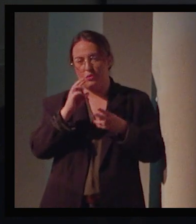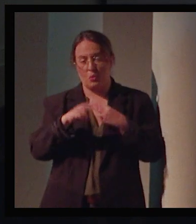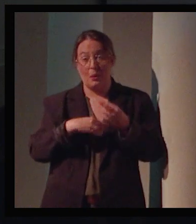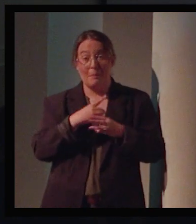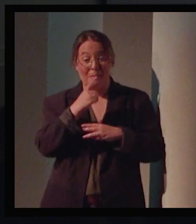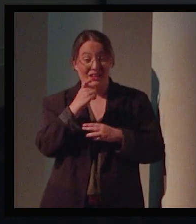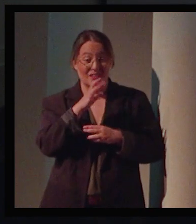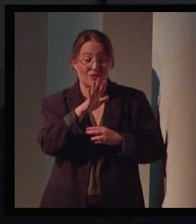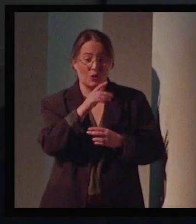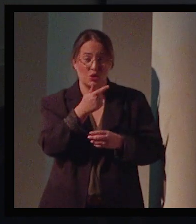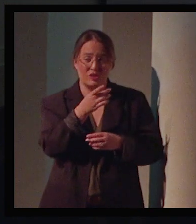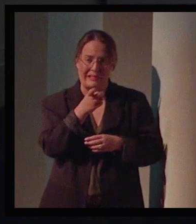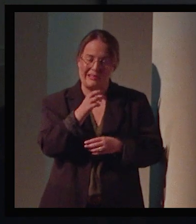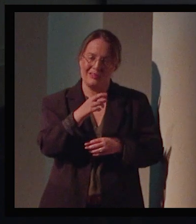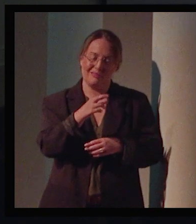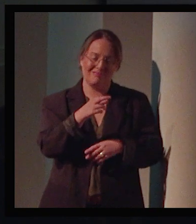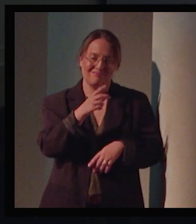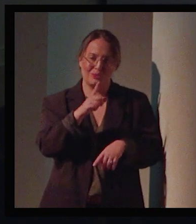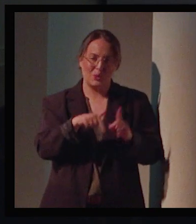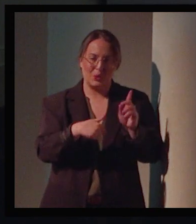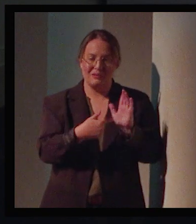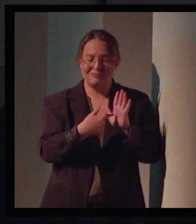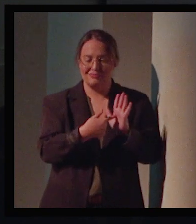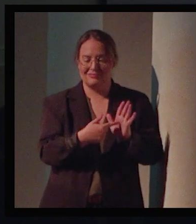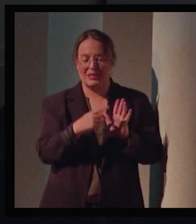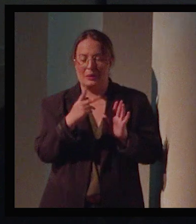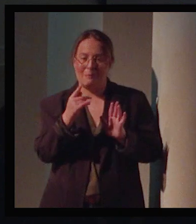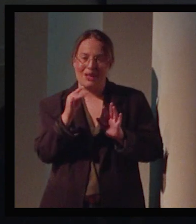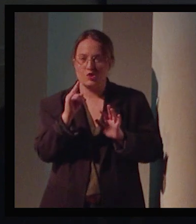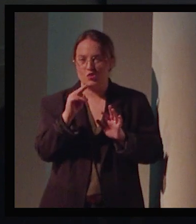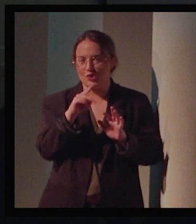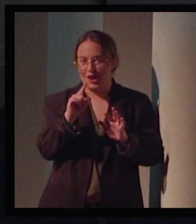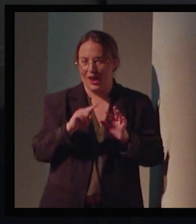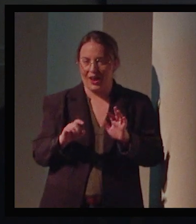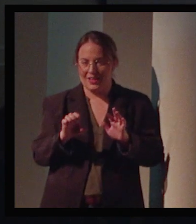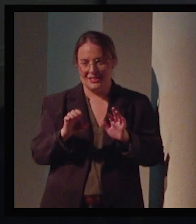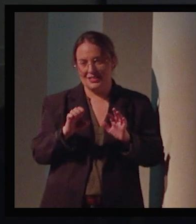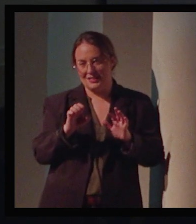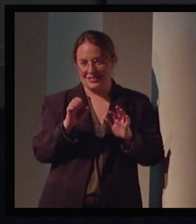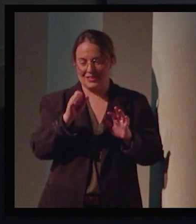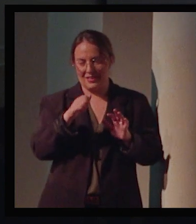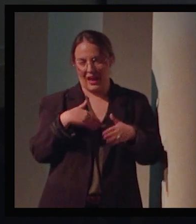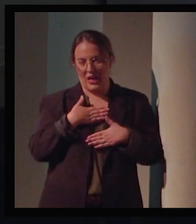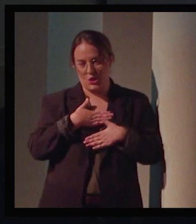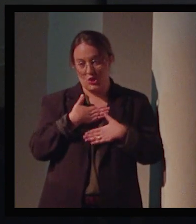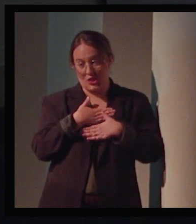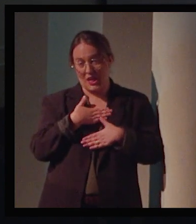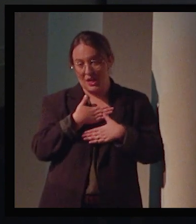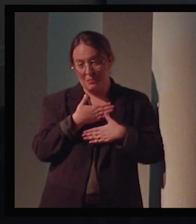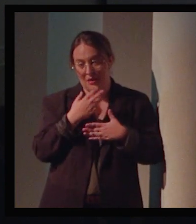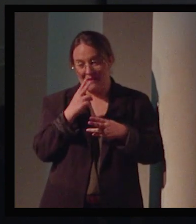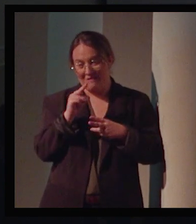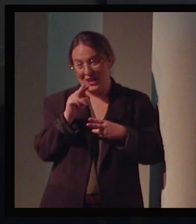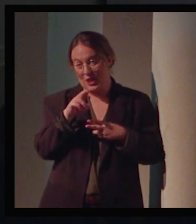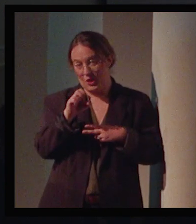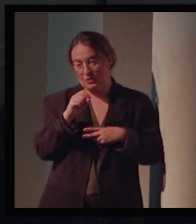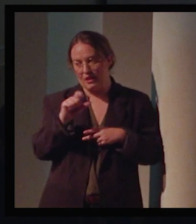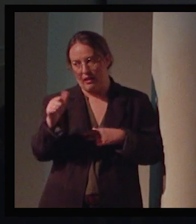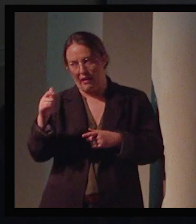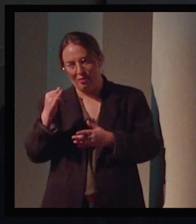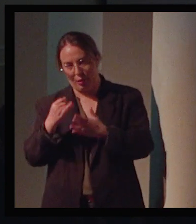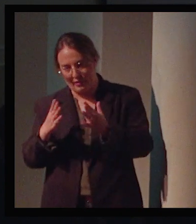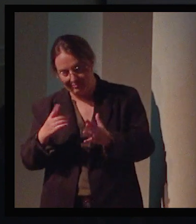unable to respectably patronize the evening entertainment venues that Degas and Manet, for example,